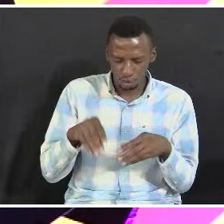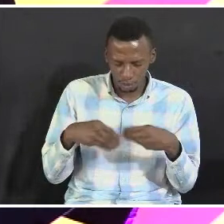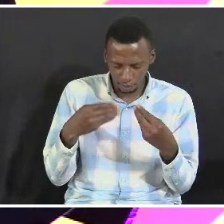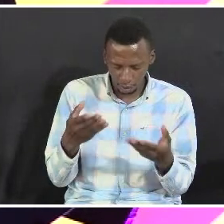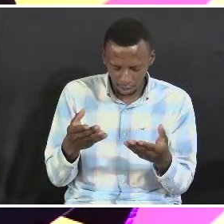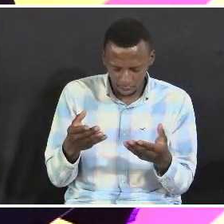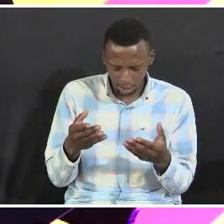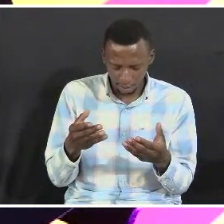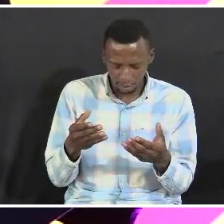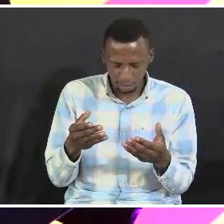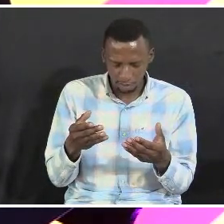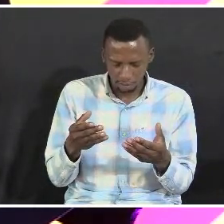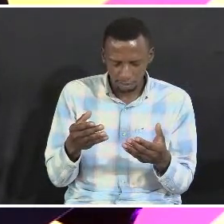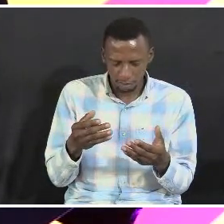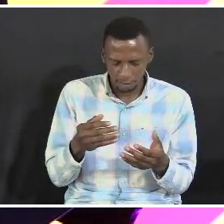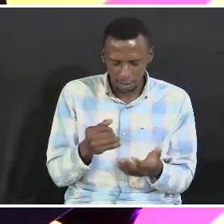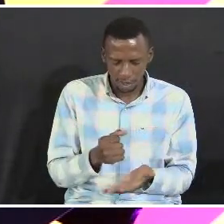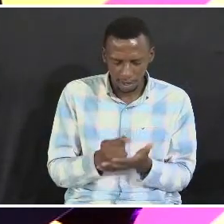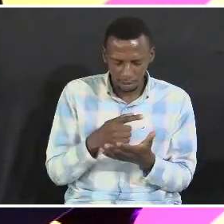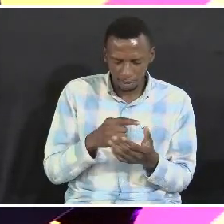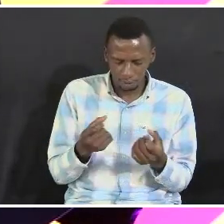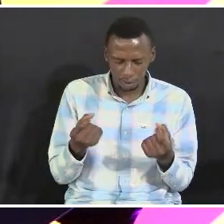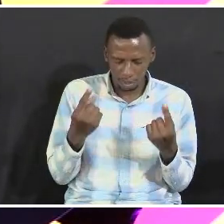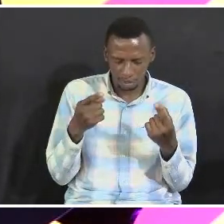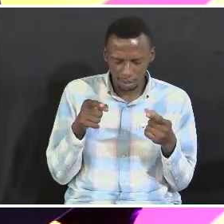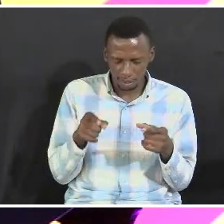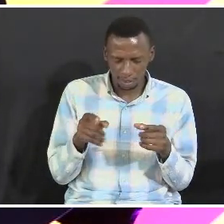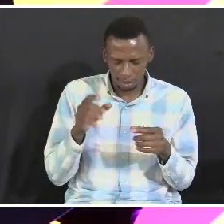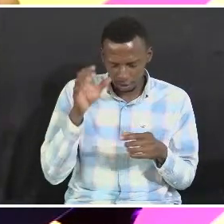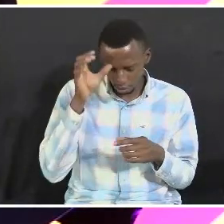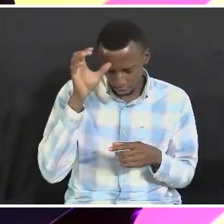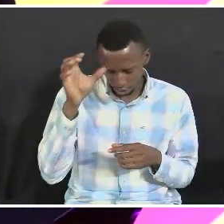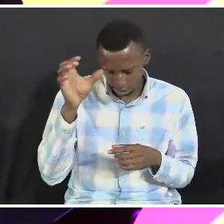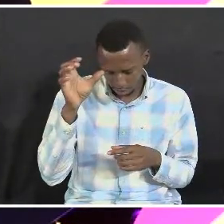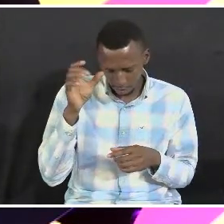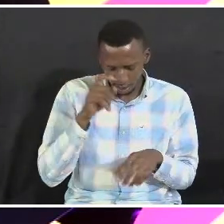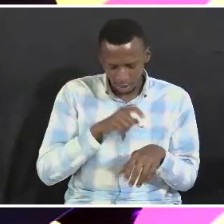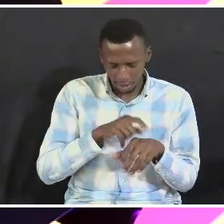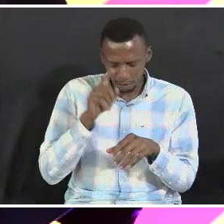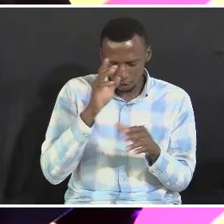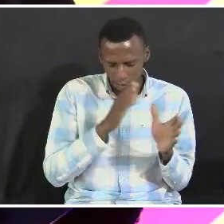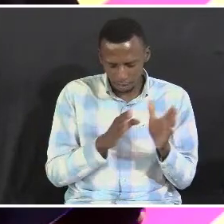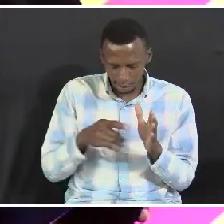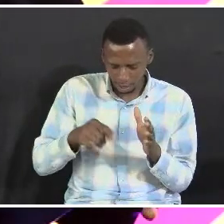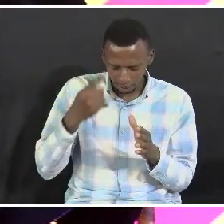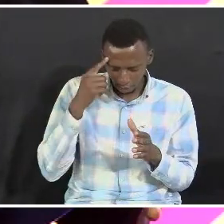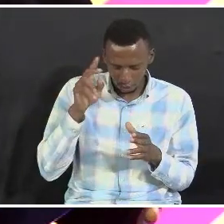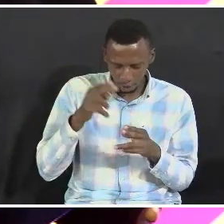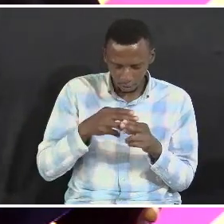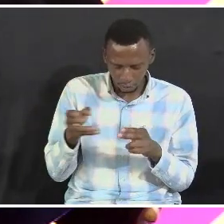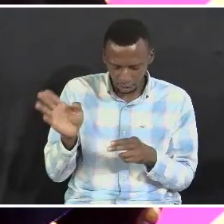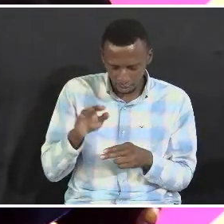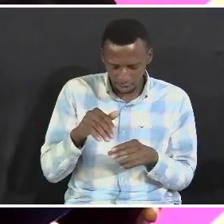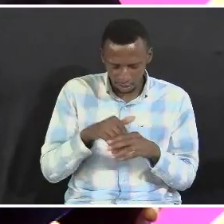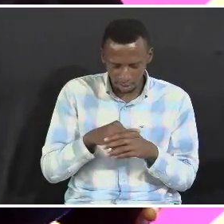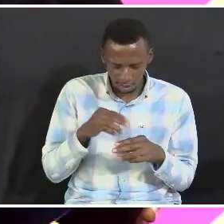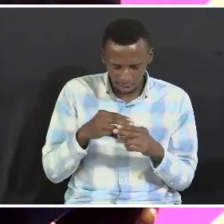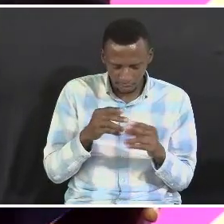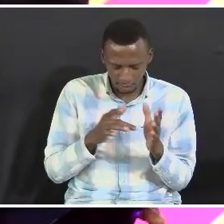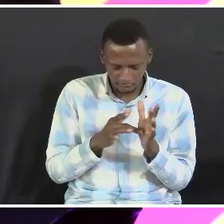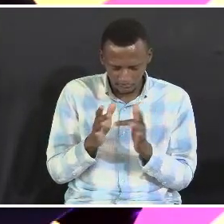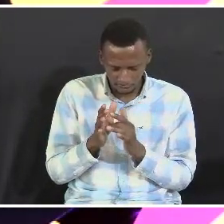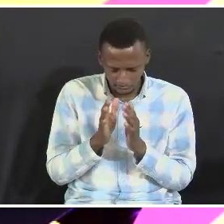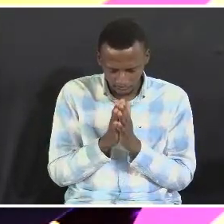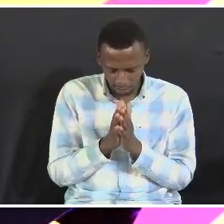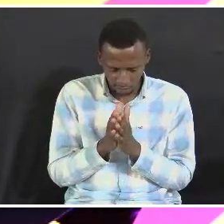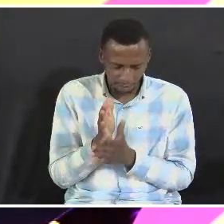shall provide. Enable us to understand this concept as you are preparing us for your soon return. In Jesus' name we pray.